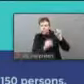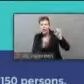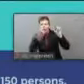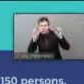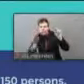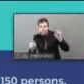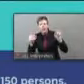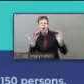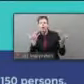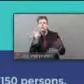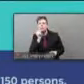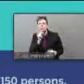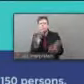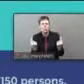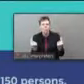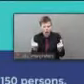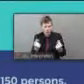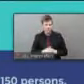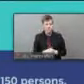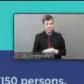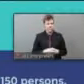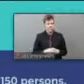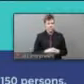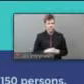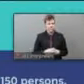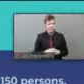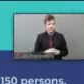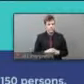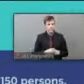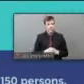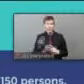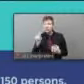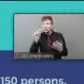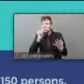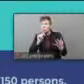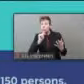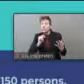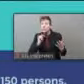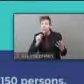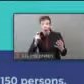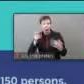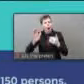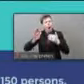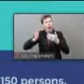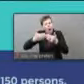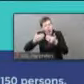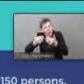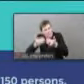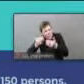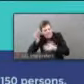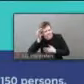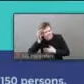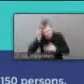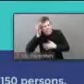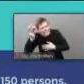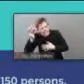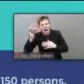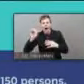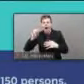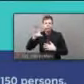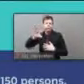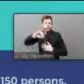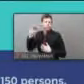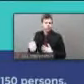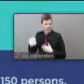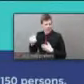should feel. So you can see by these icons, look, if you're in retail, we're not really going to be doing